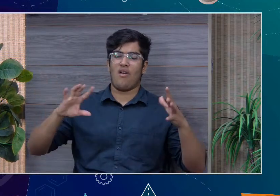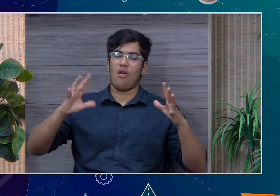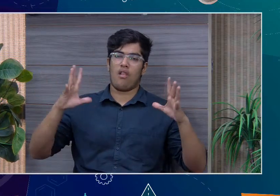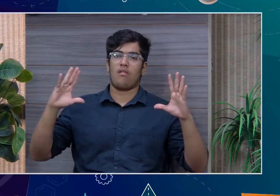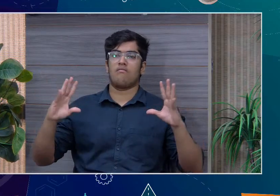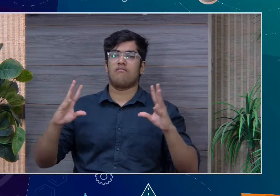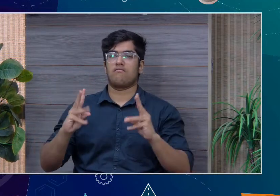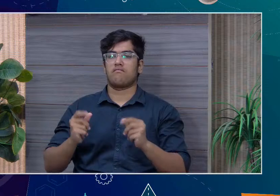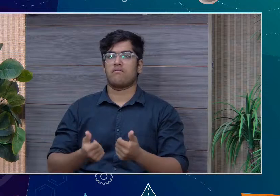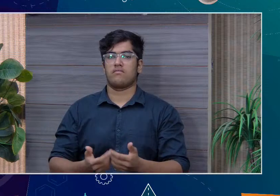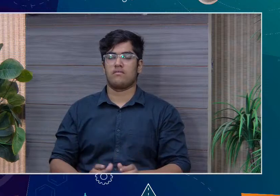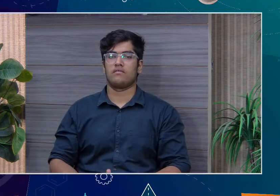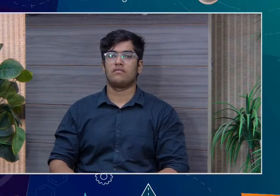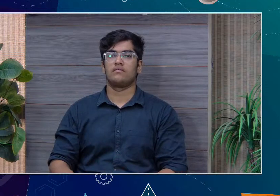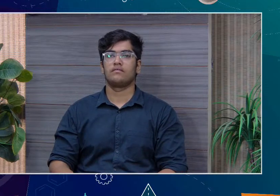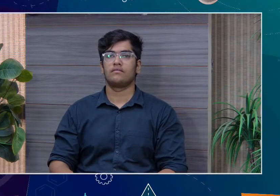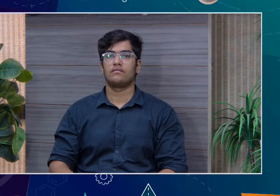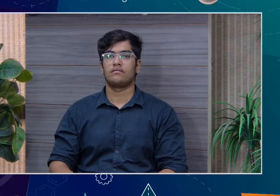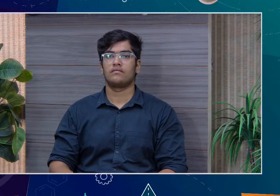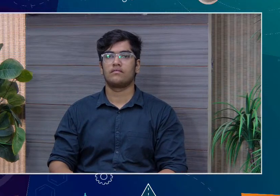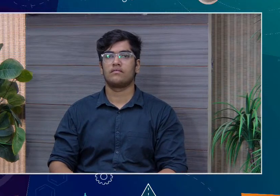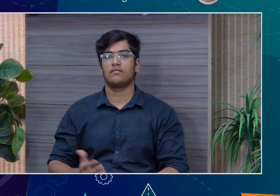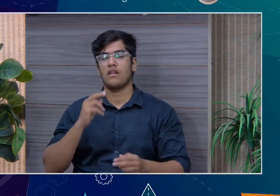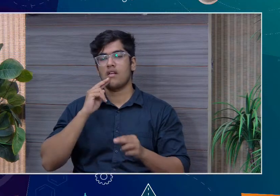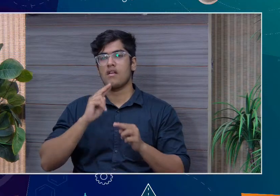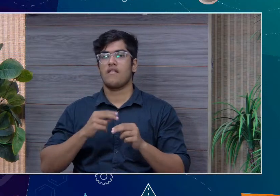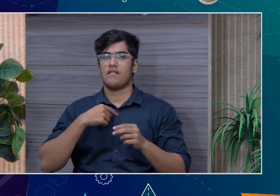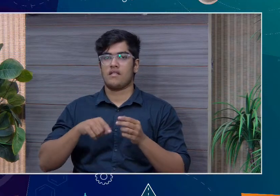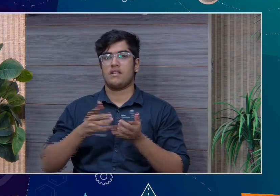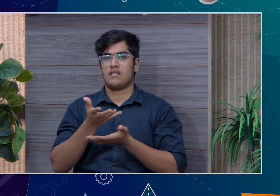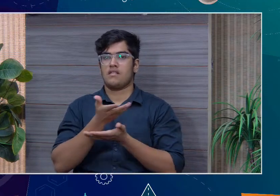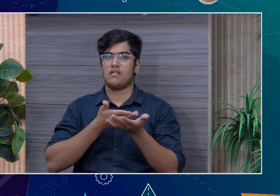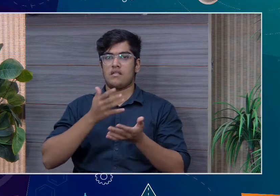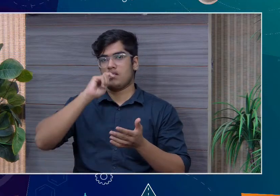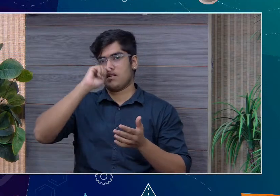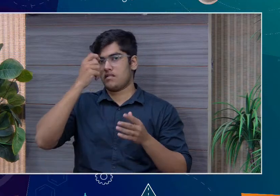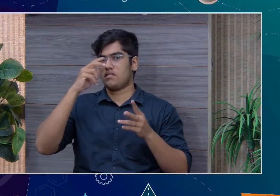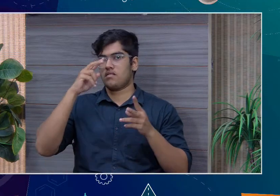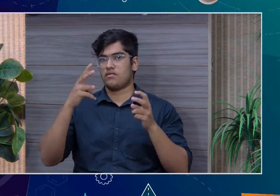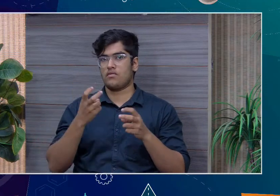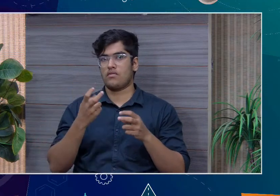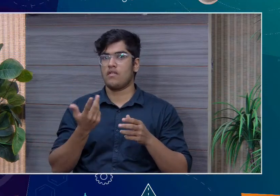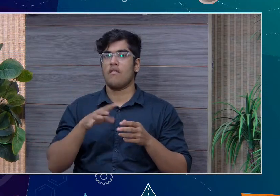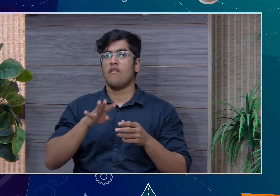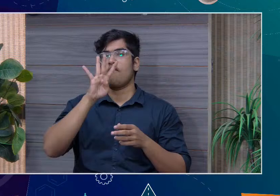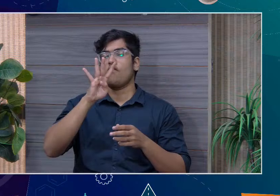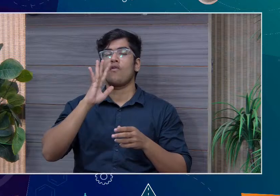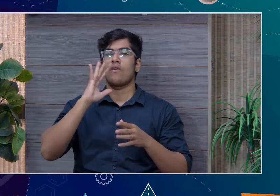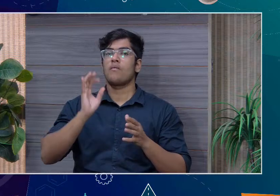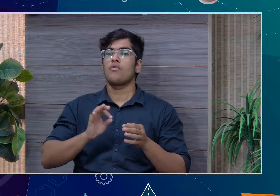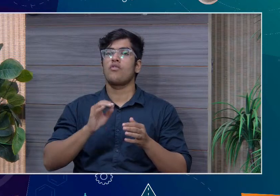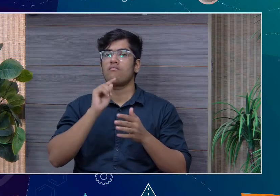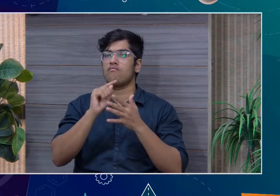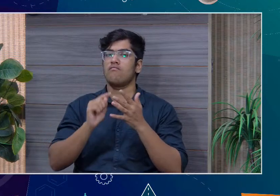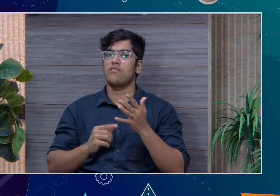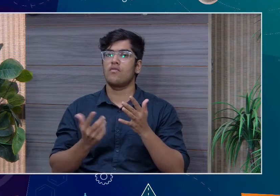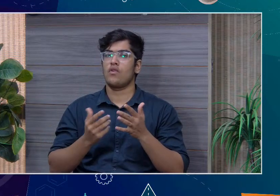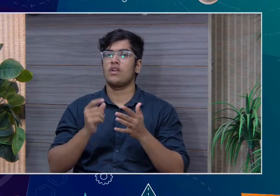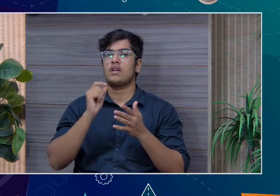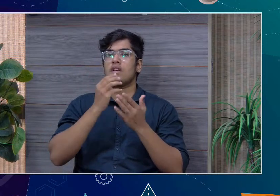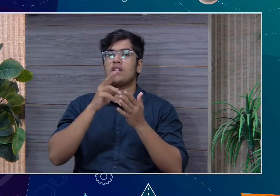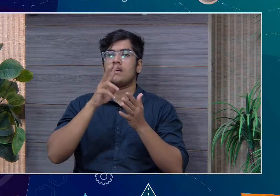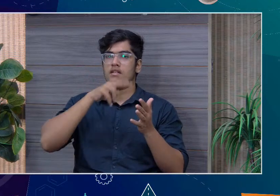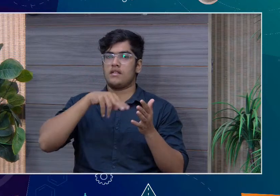Right. So, but when we are doing an English class, the 4 things that matters the most is reading,